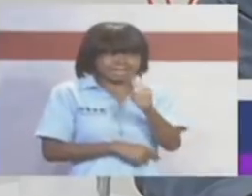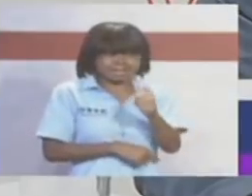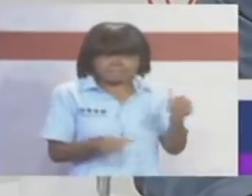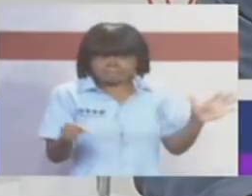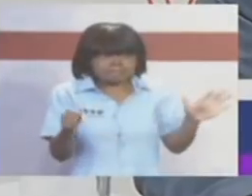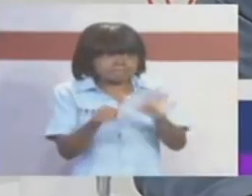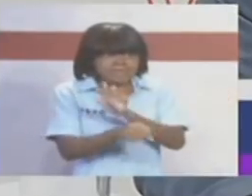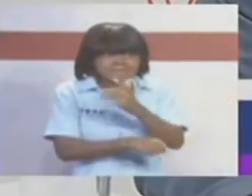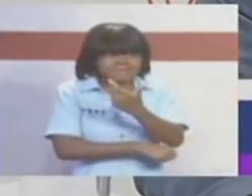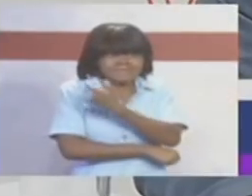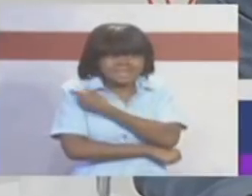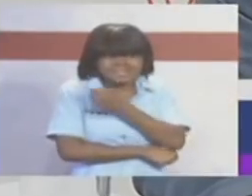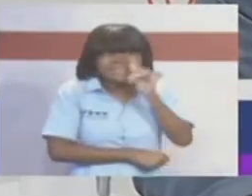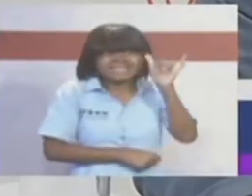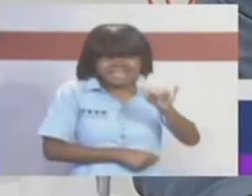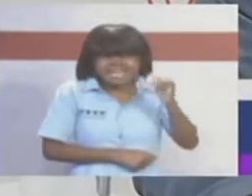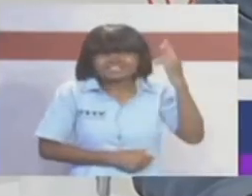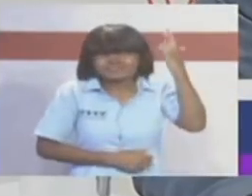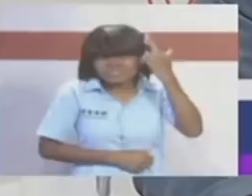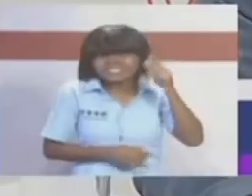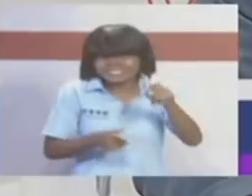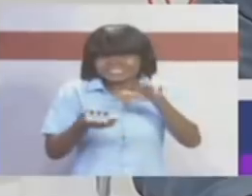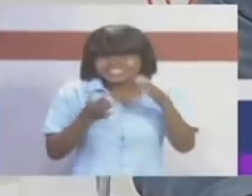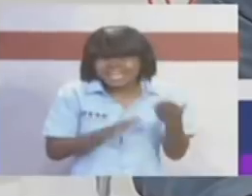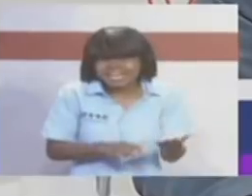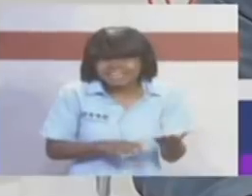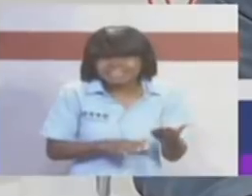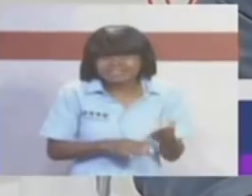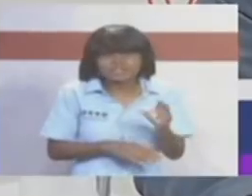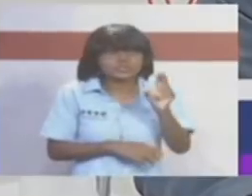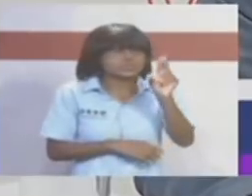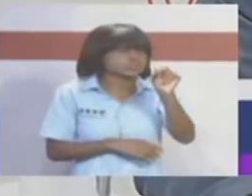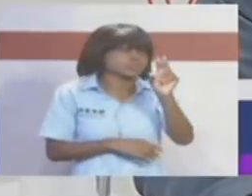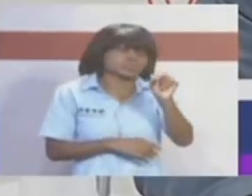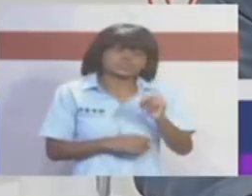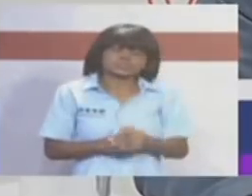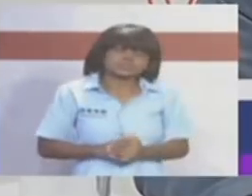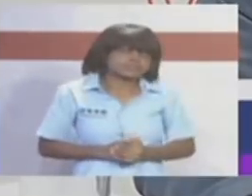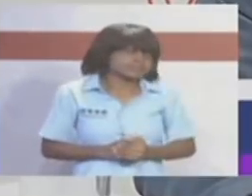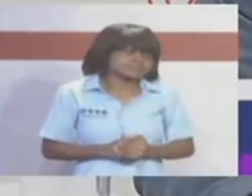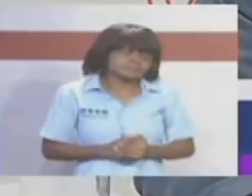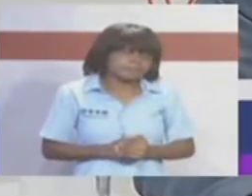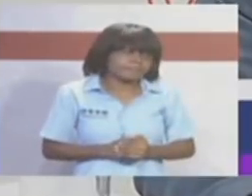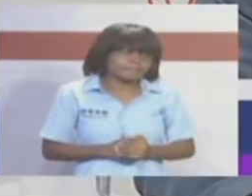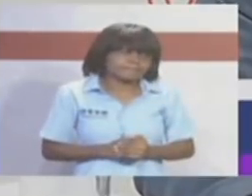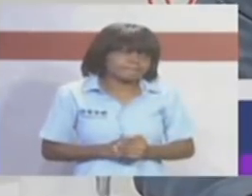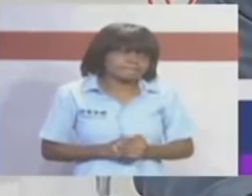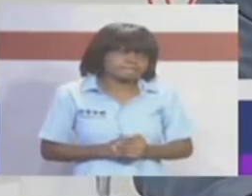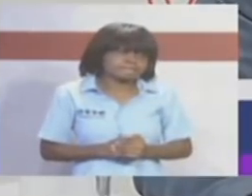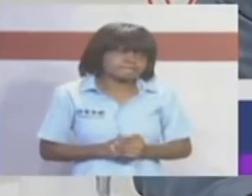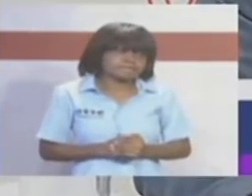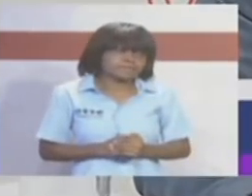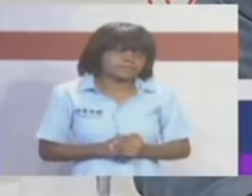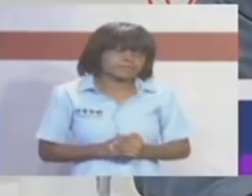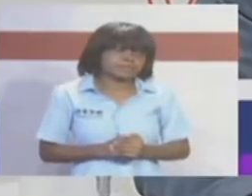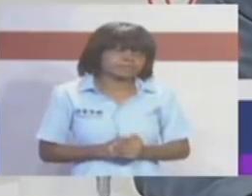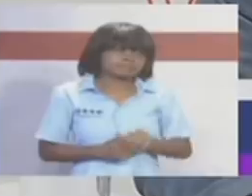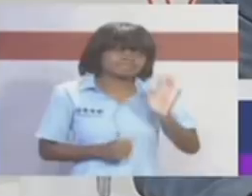entire population has not yet optimized its vaccination status. And the elderly, of course,